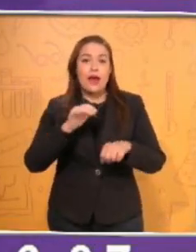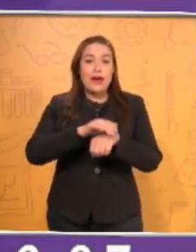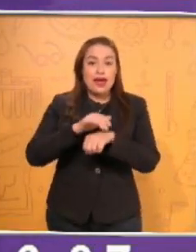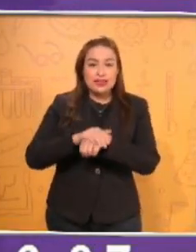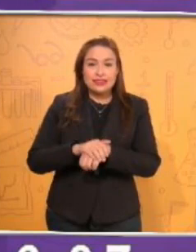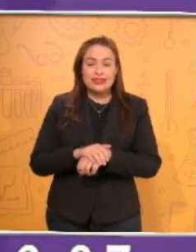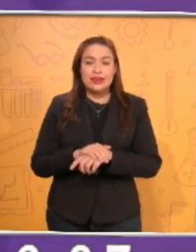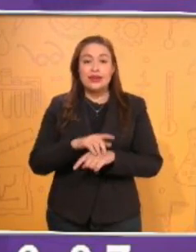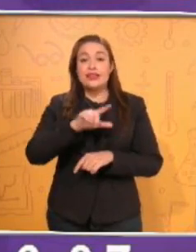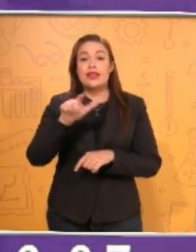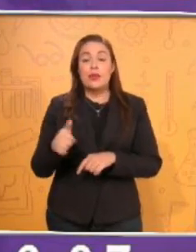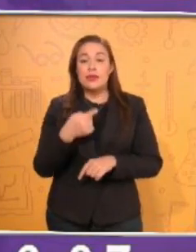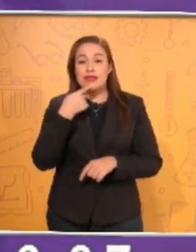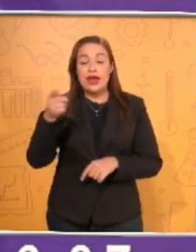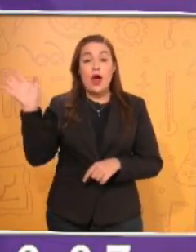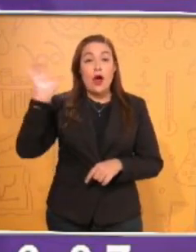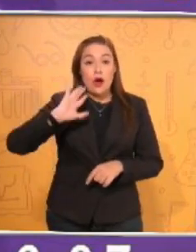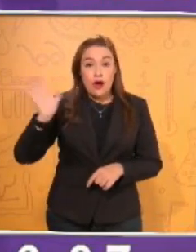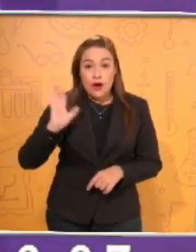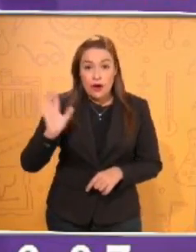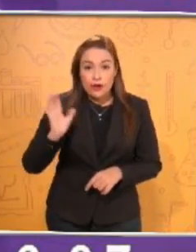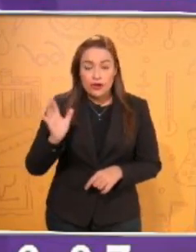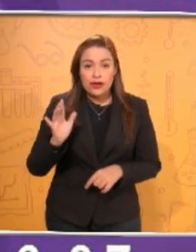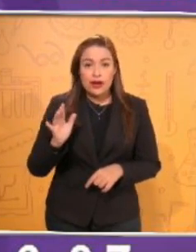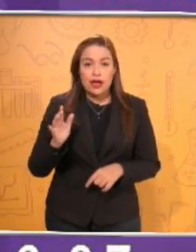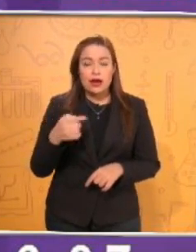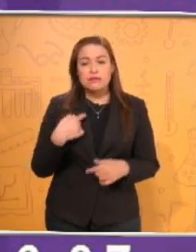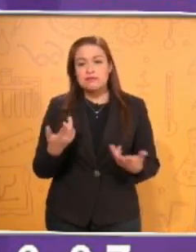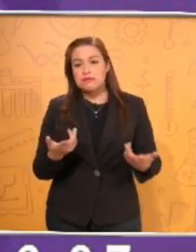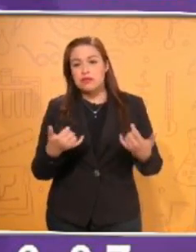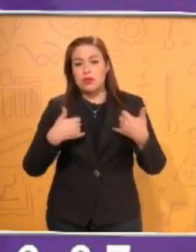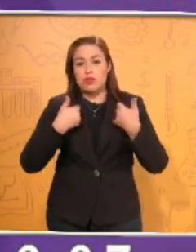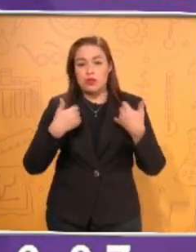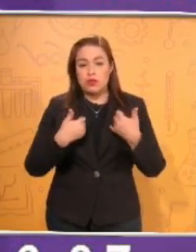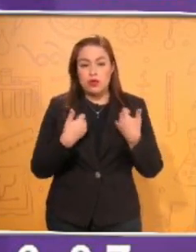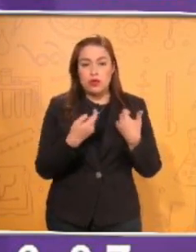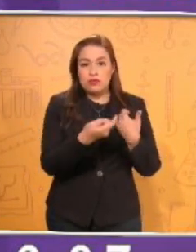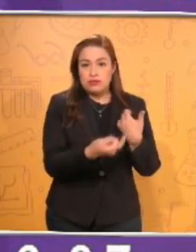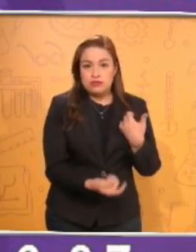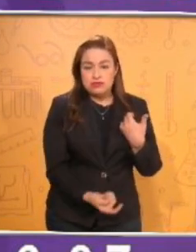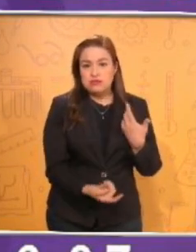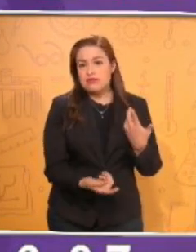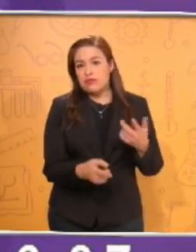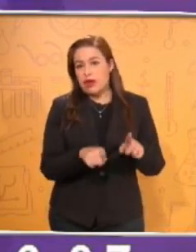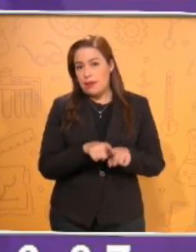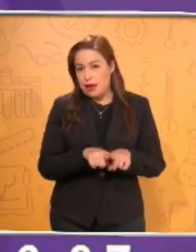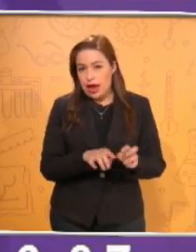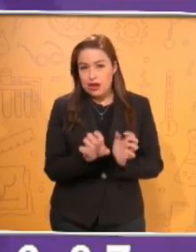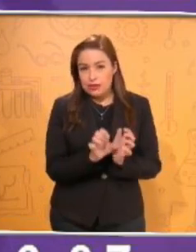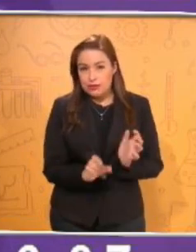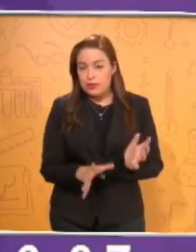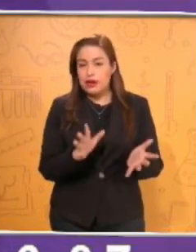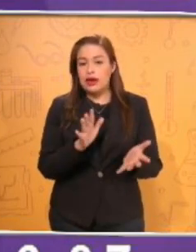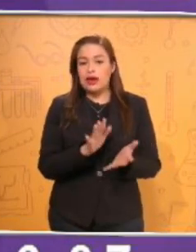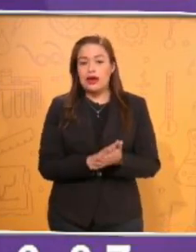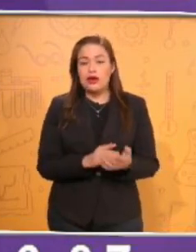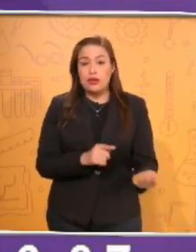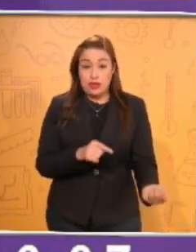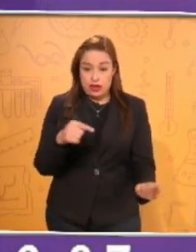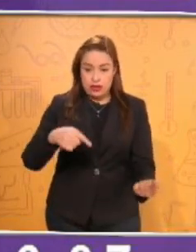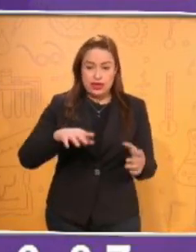teaching your younger brother, like from kindergarten, they were